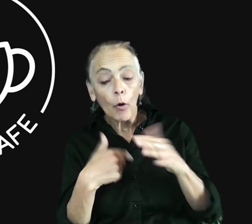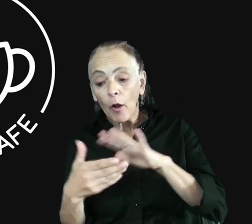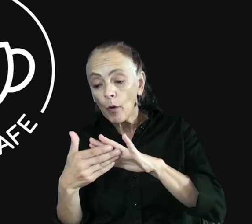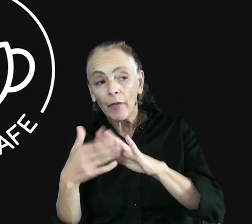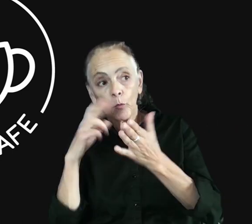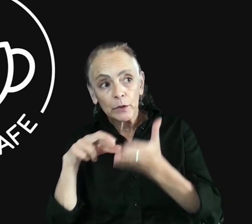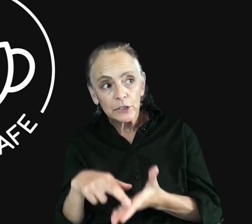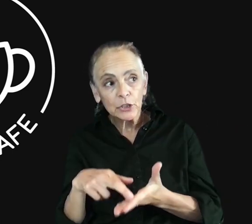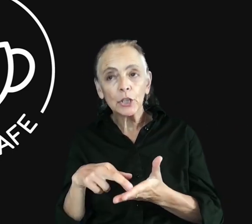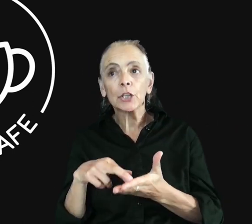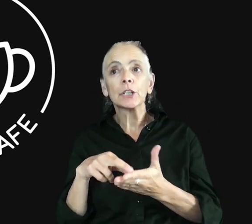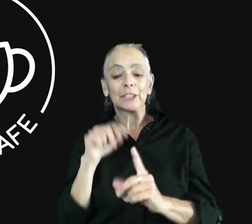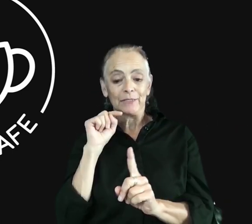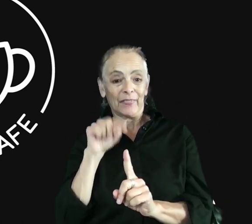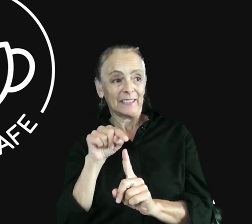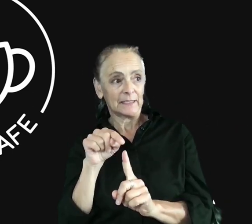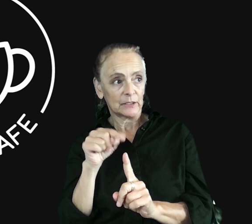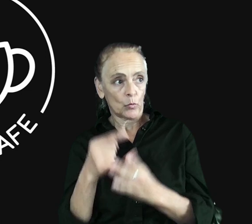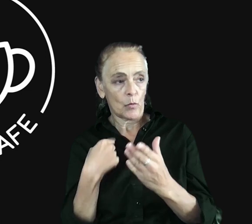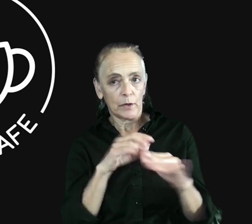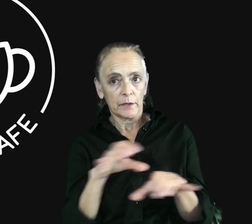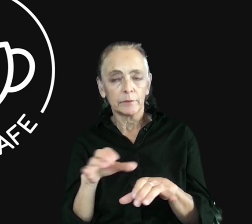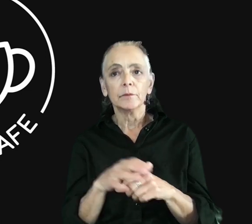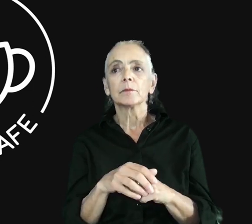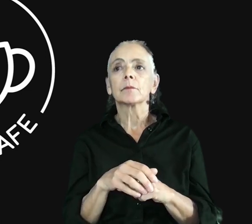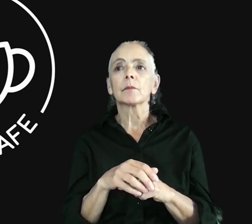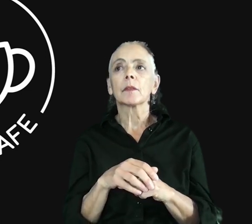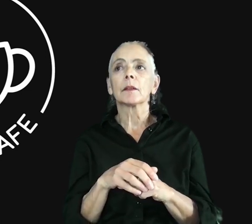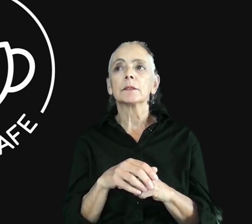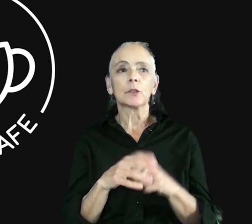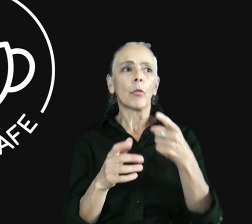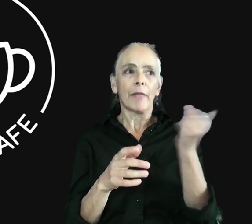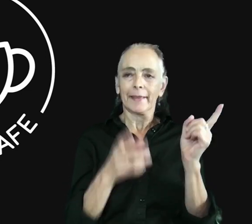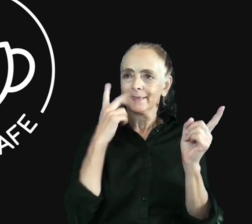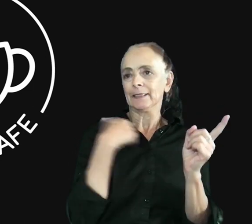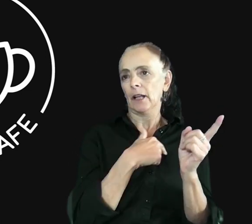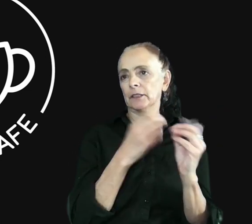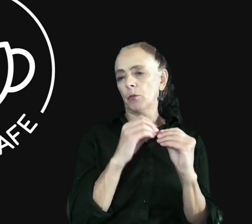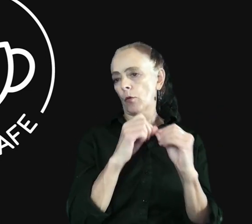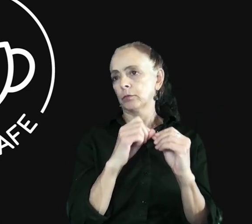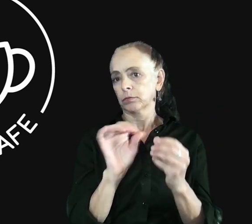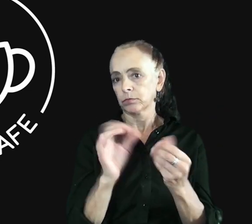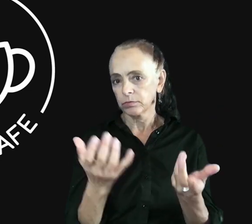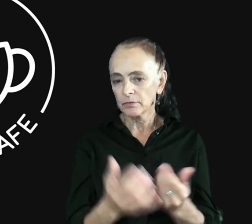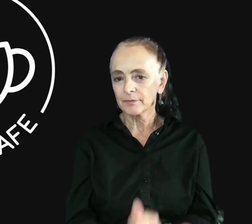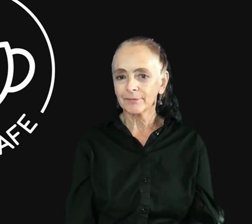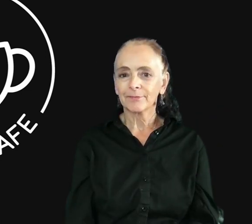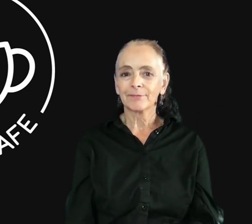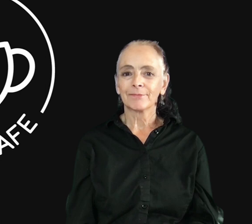research this is the thing that we did so they're not not seeing us as well